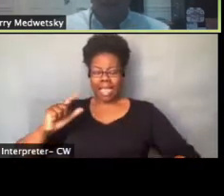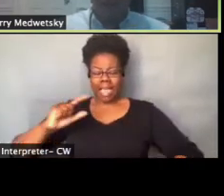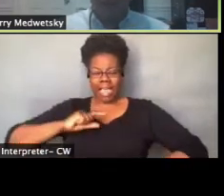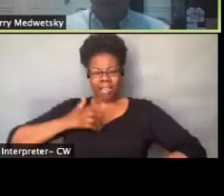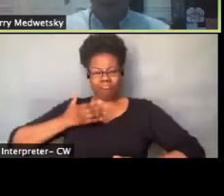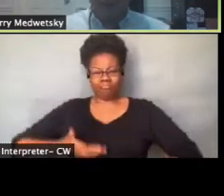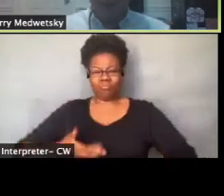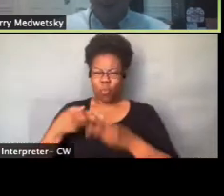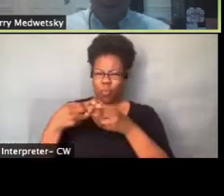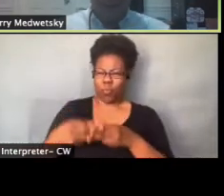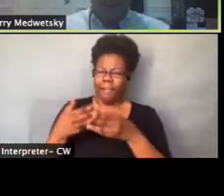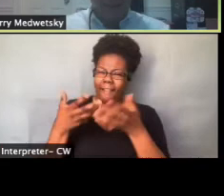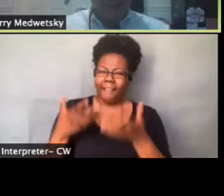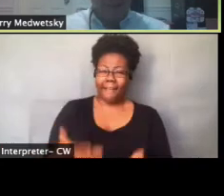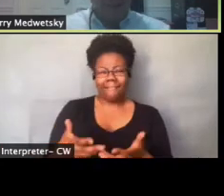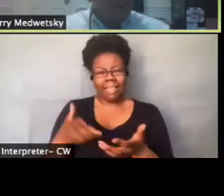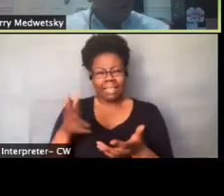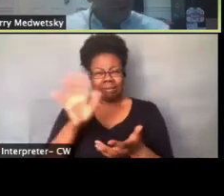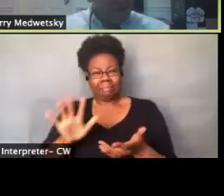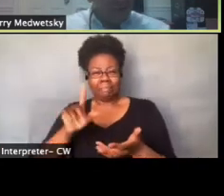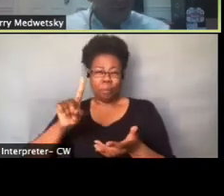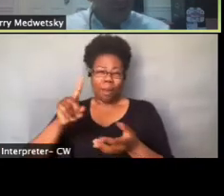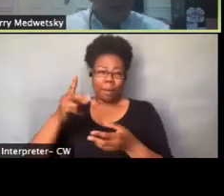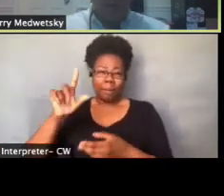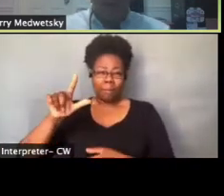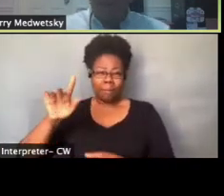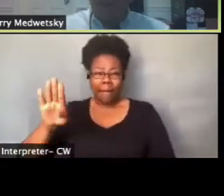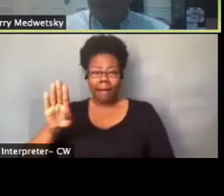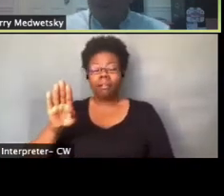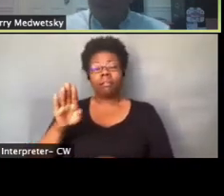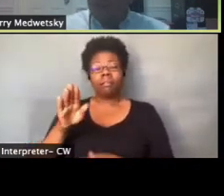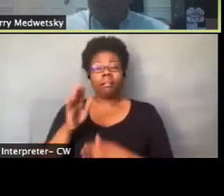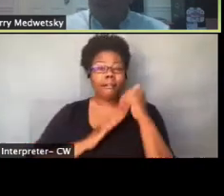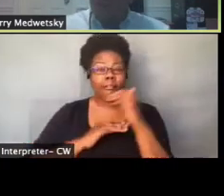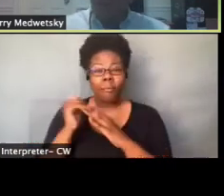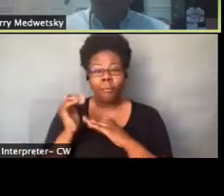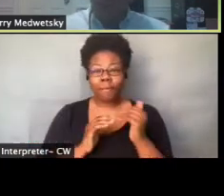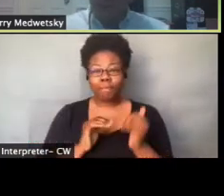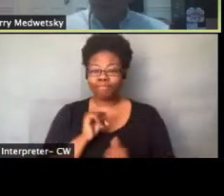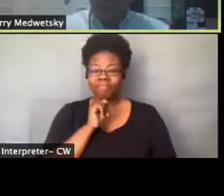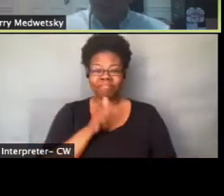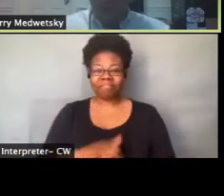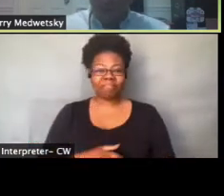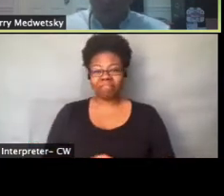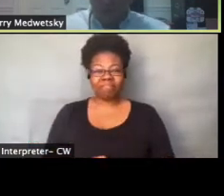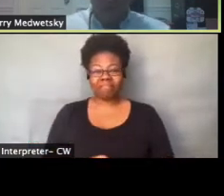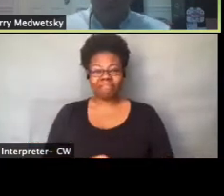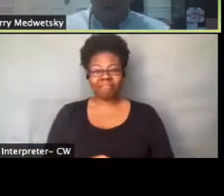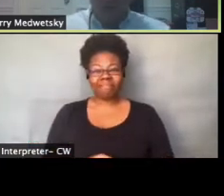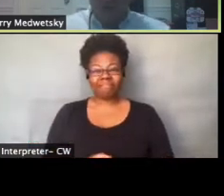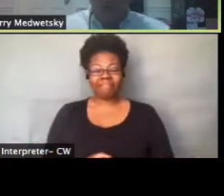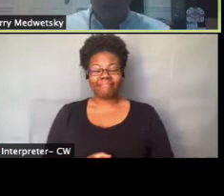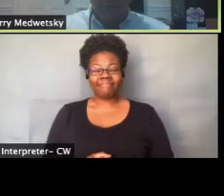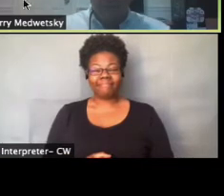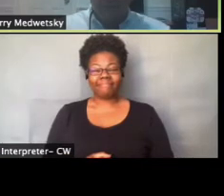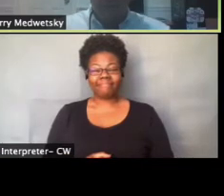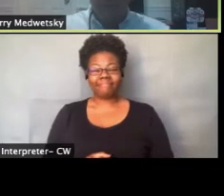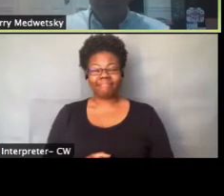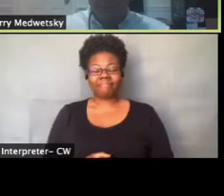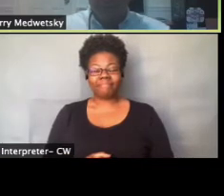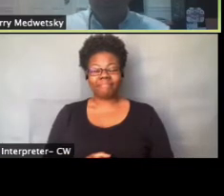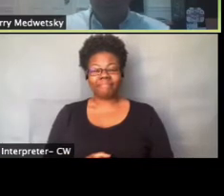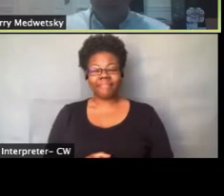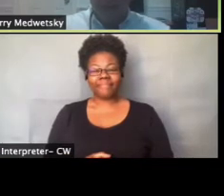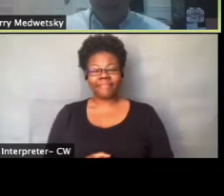two. And not very comfortable. And I can imagine that they didn't use these when they were going to